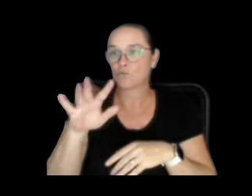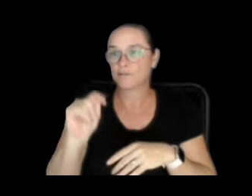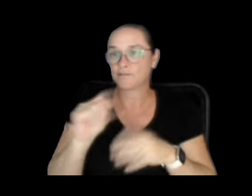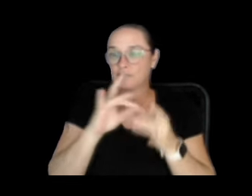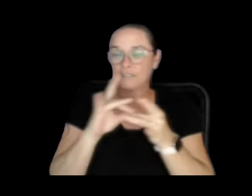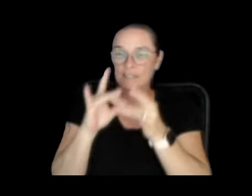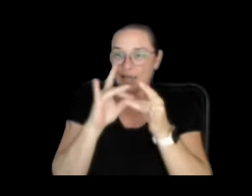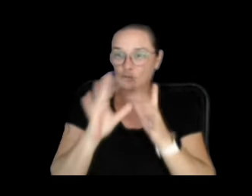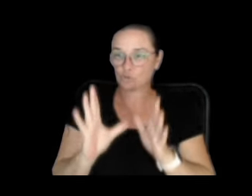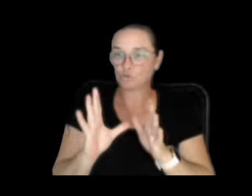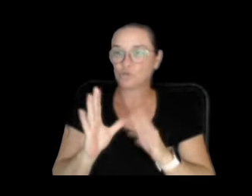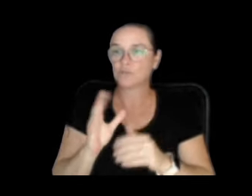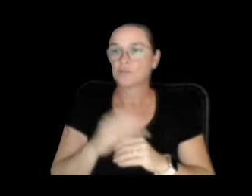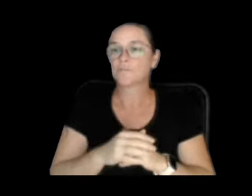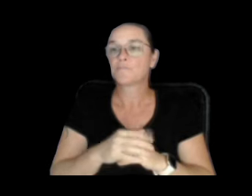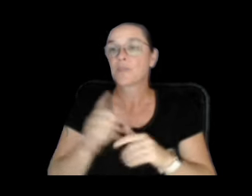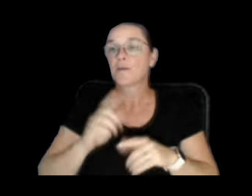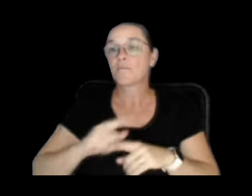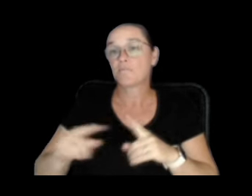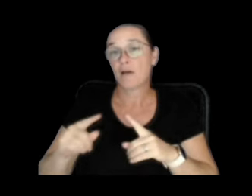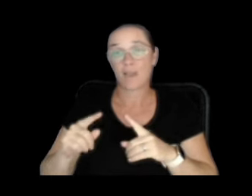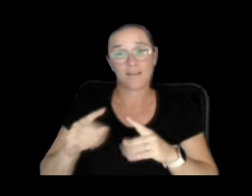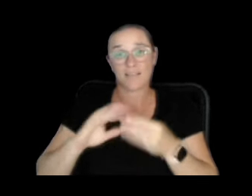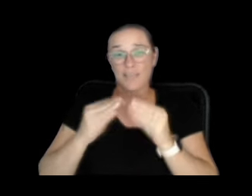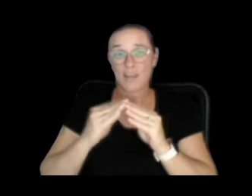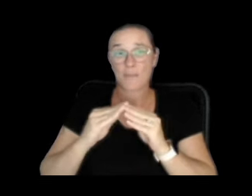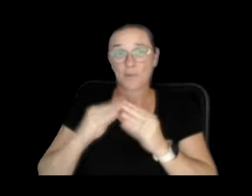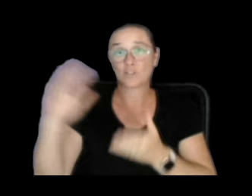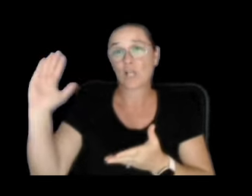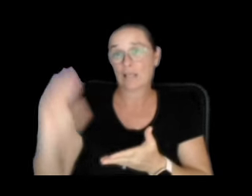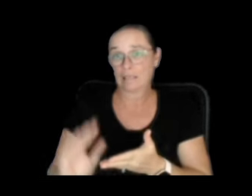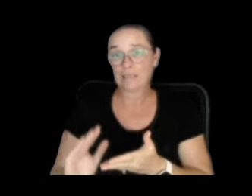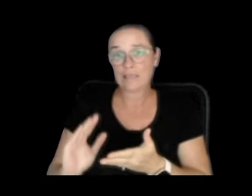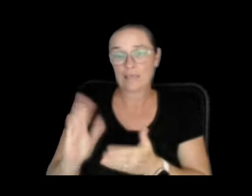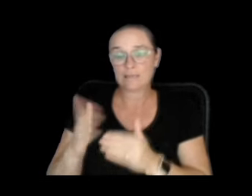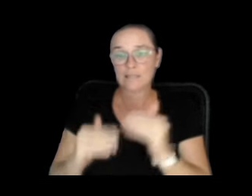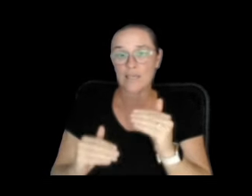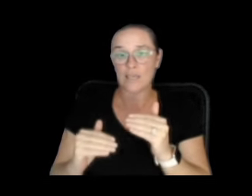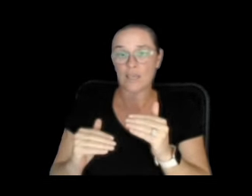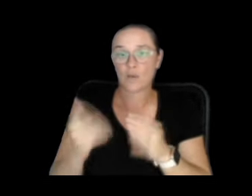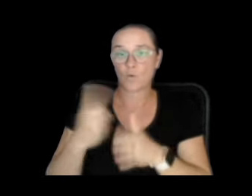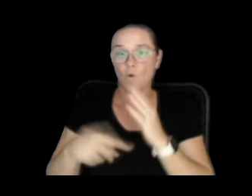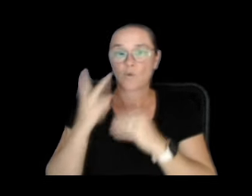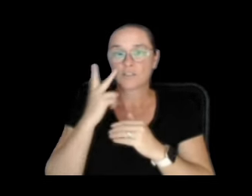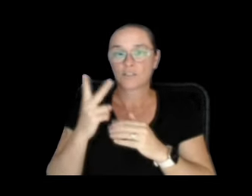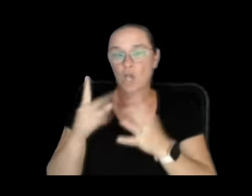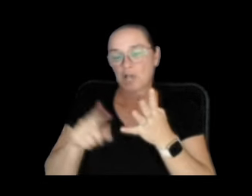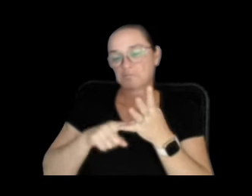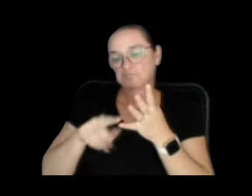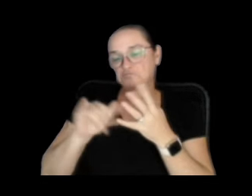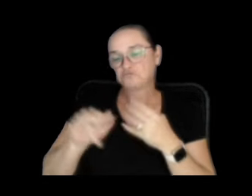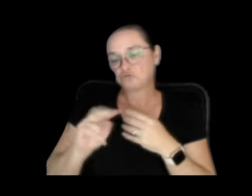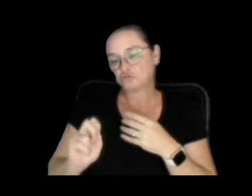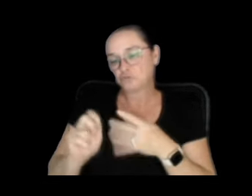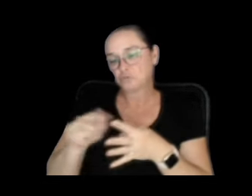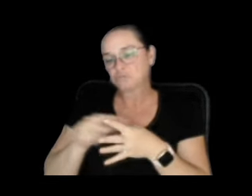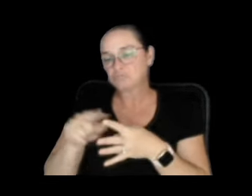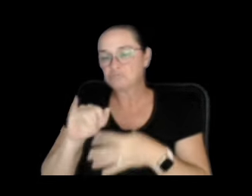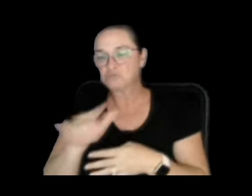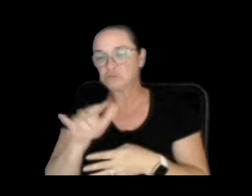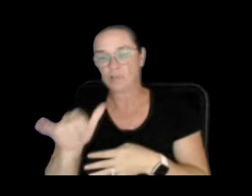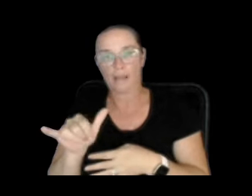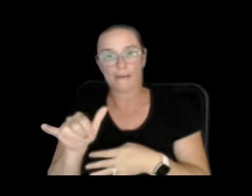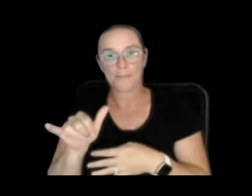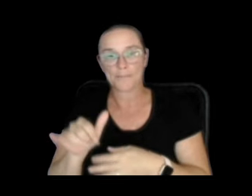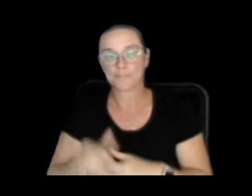but at levels much lower than we saw at the end of June, beginning of July earthquake swarm